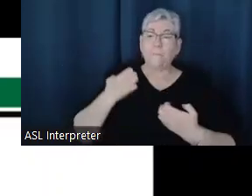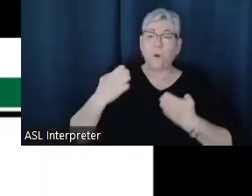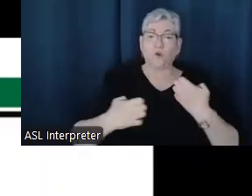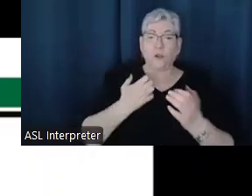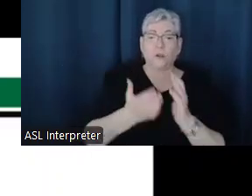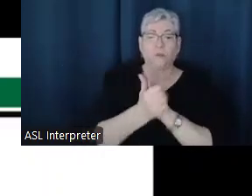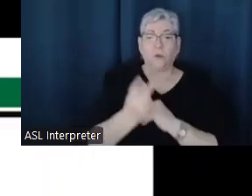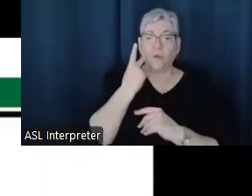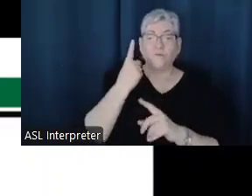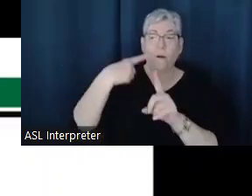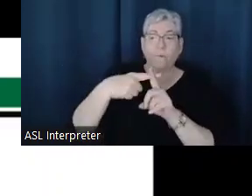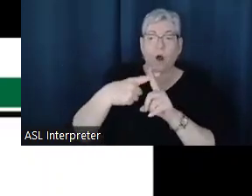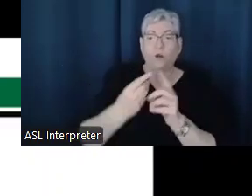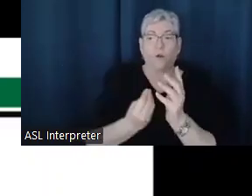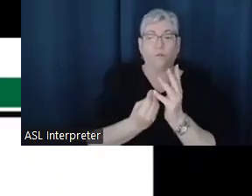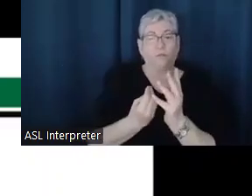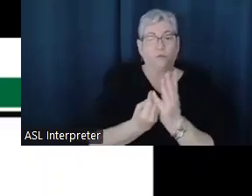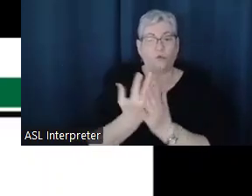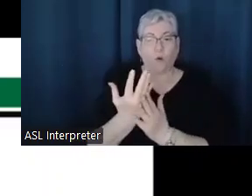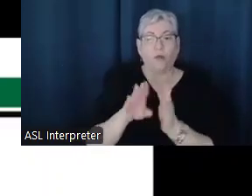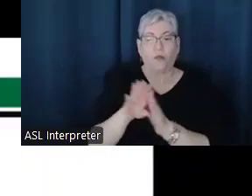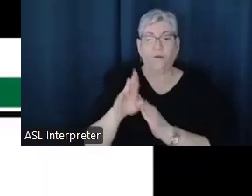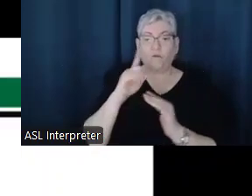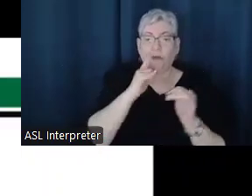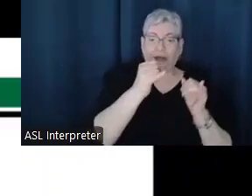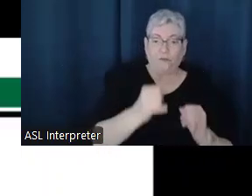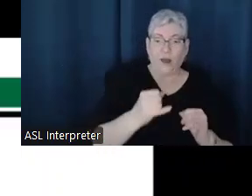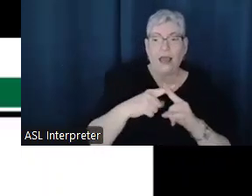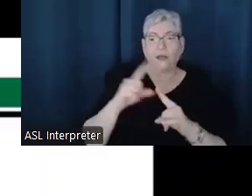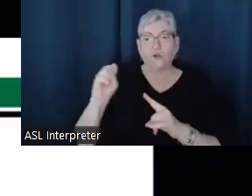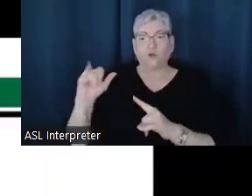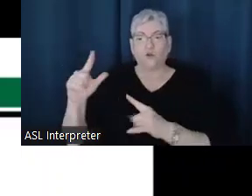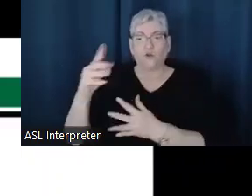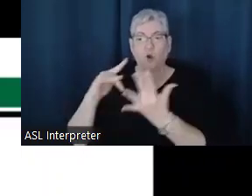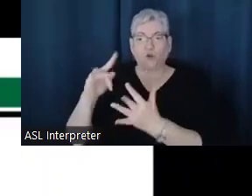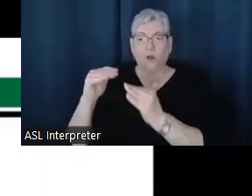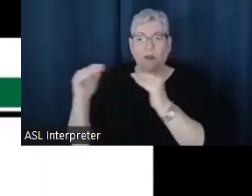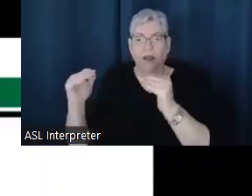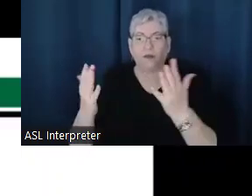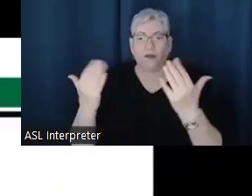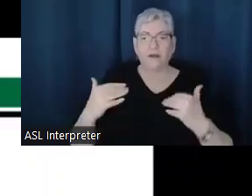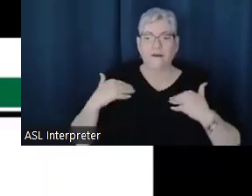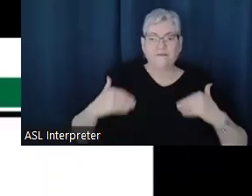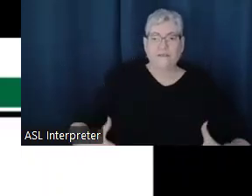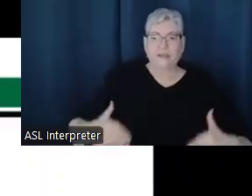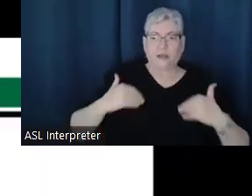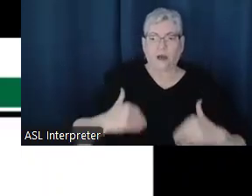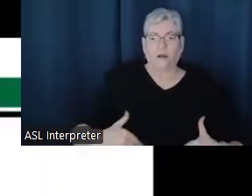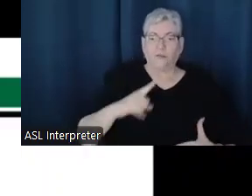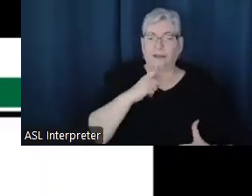positive emotional growth on both an individual and social level. Physical competency, which is really this